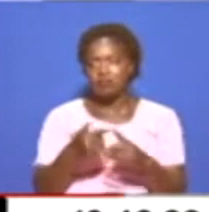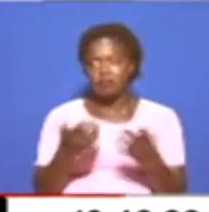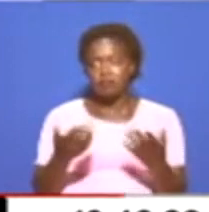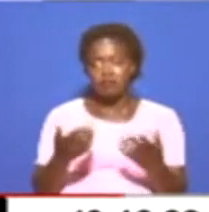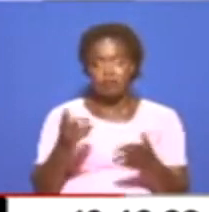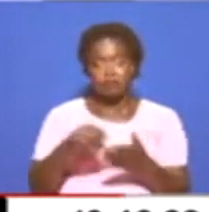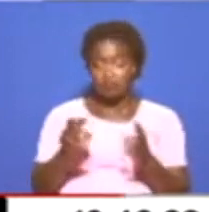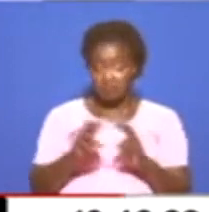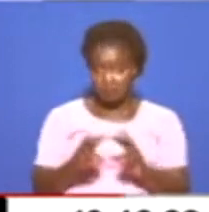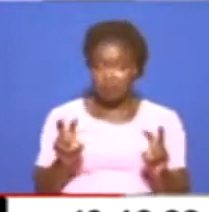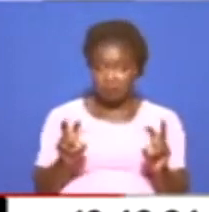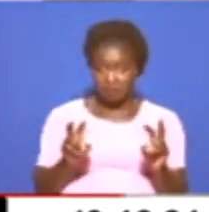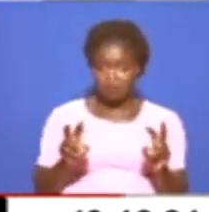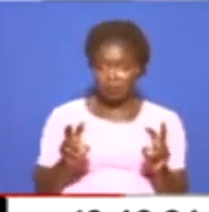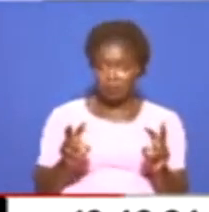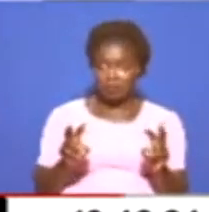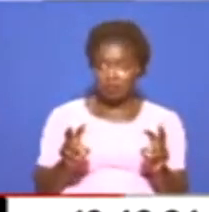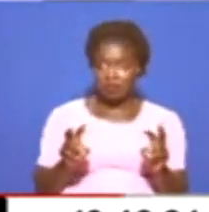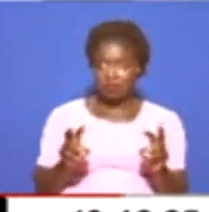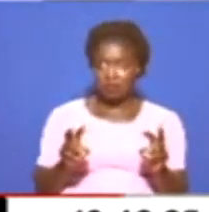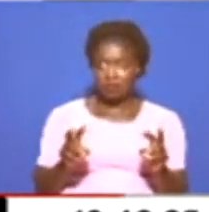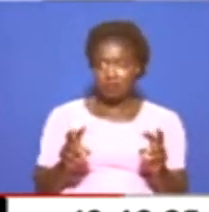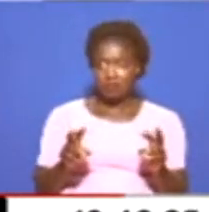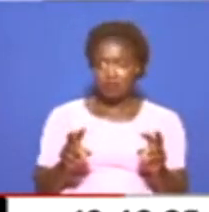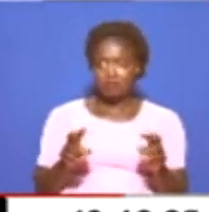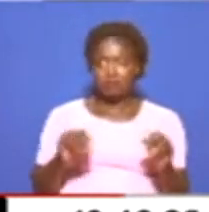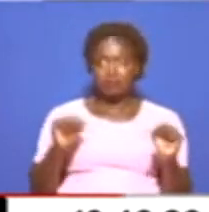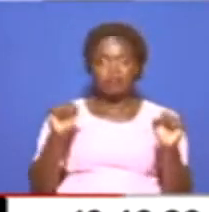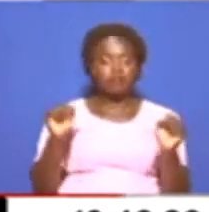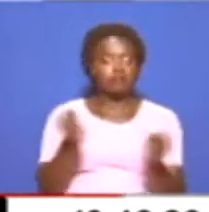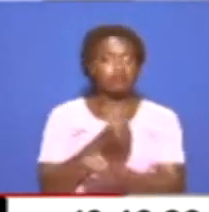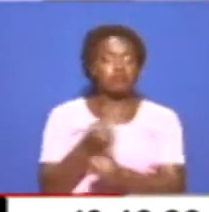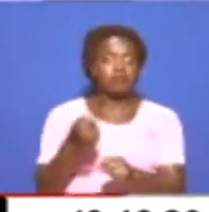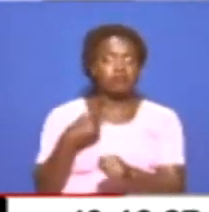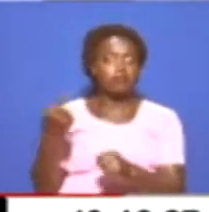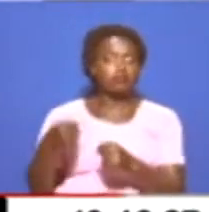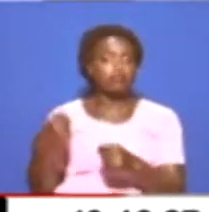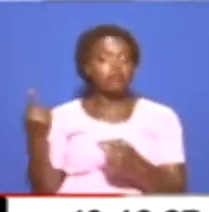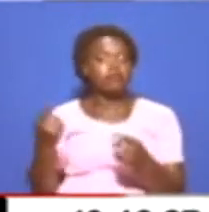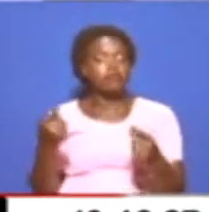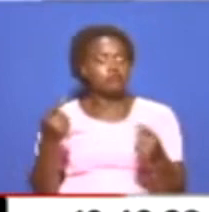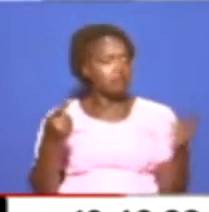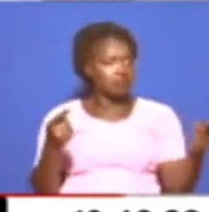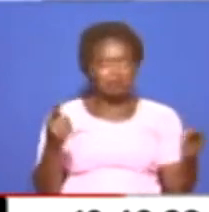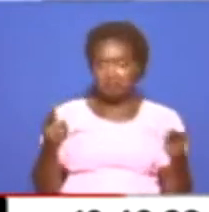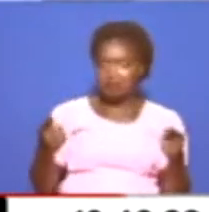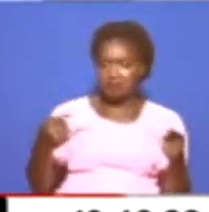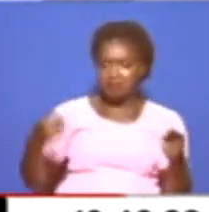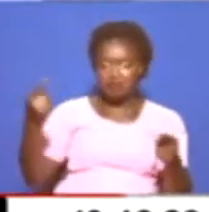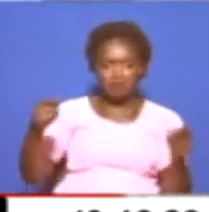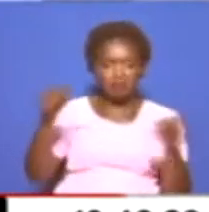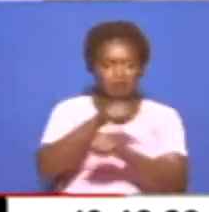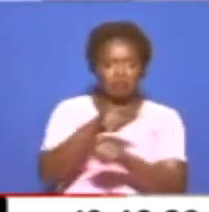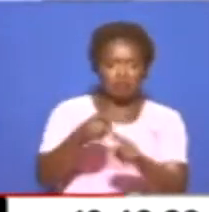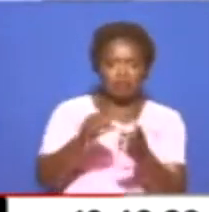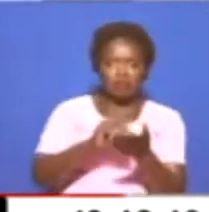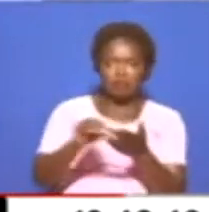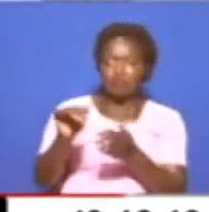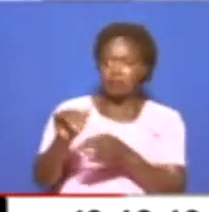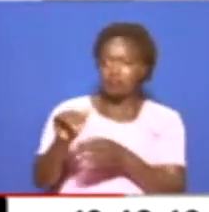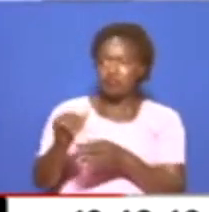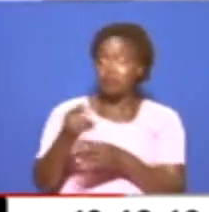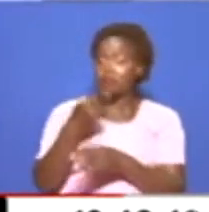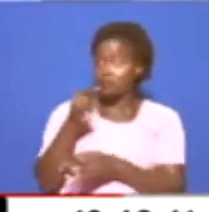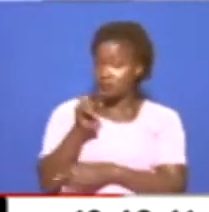seeing, there is no likelihood that Mr. Wambui will defeat Mr. Mungai. Yes. But now when they want to remove that, it is telling